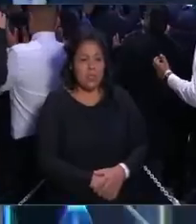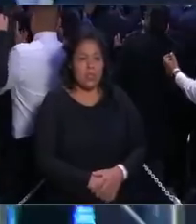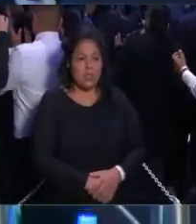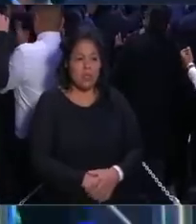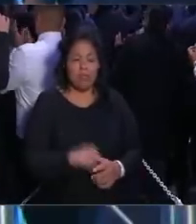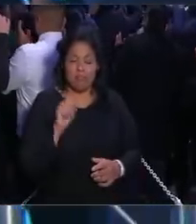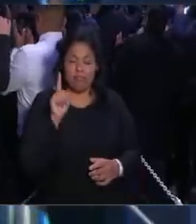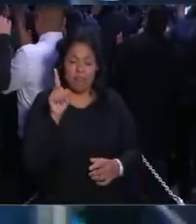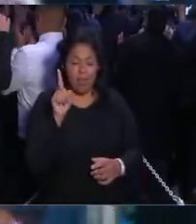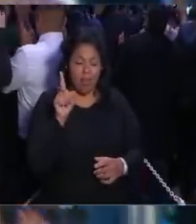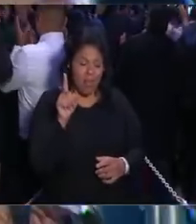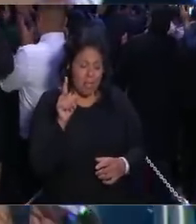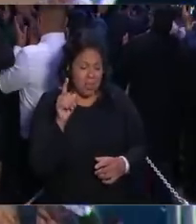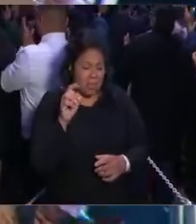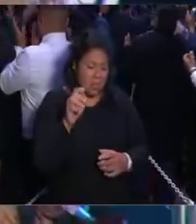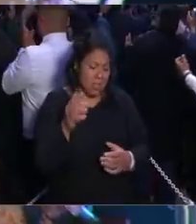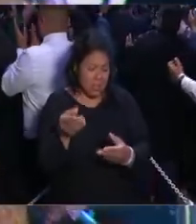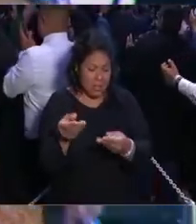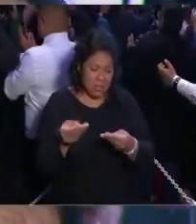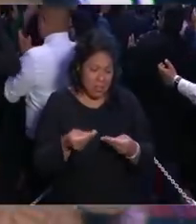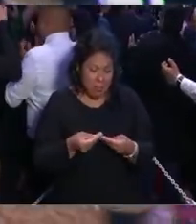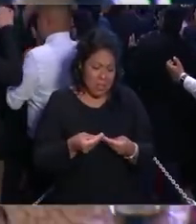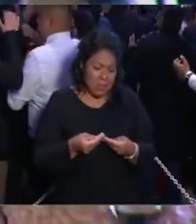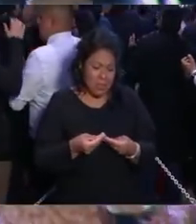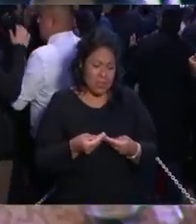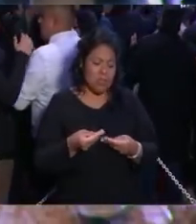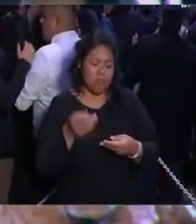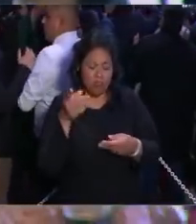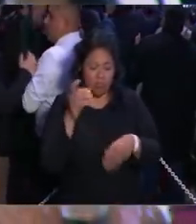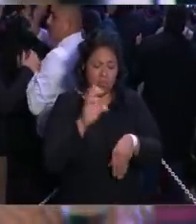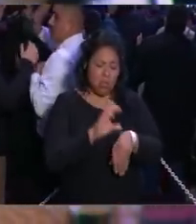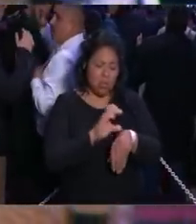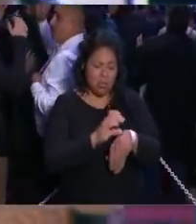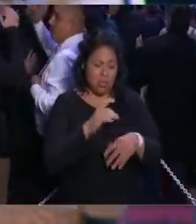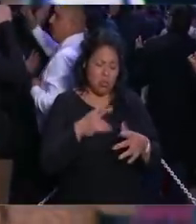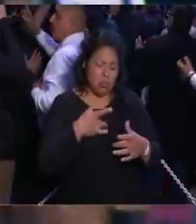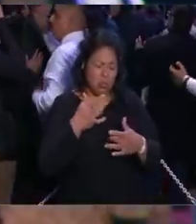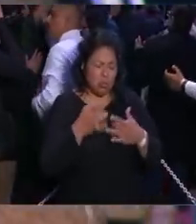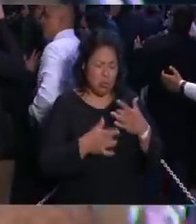bring back joy to my church! Lo puede regresar a la iglesia.